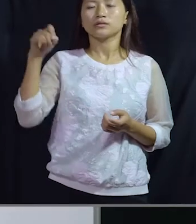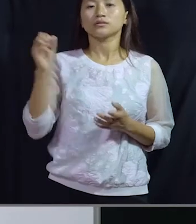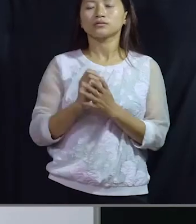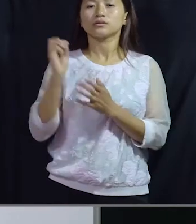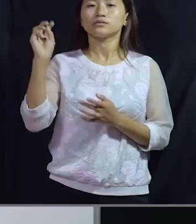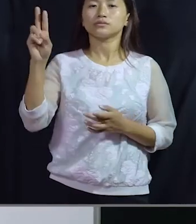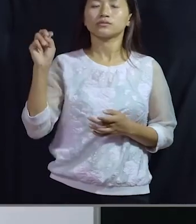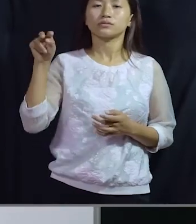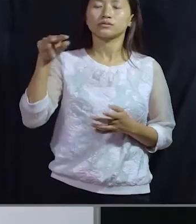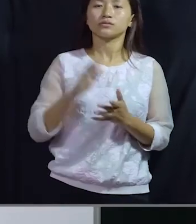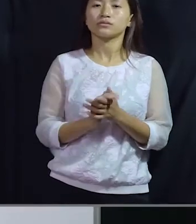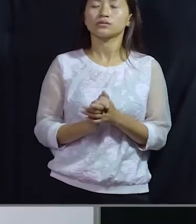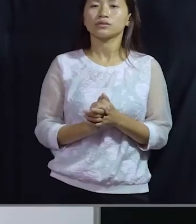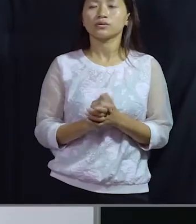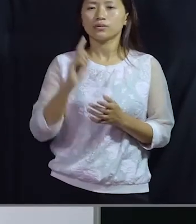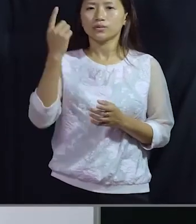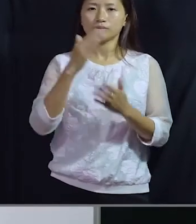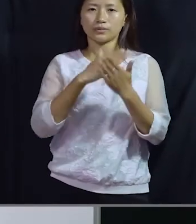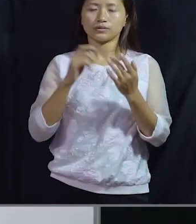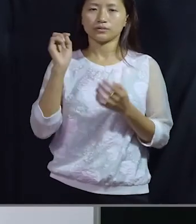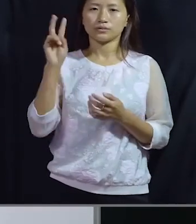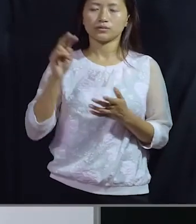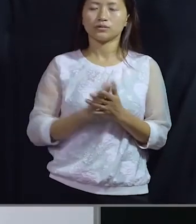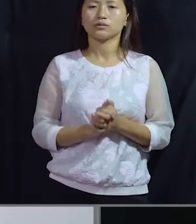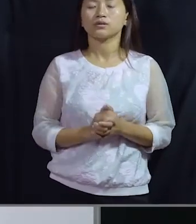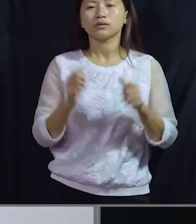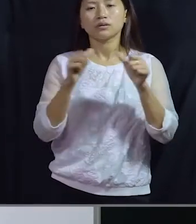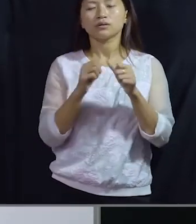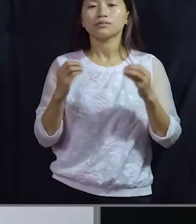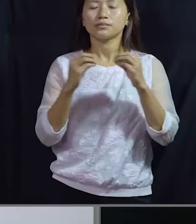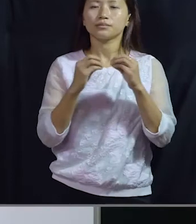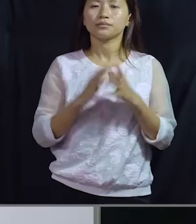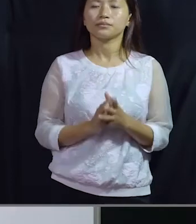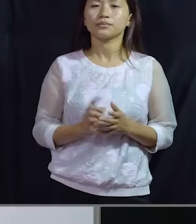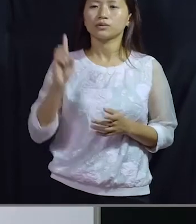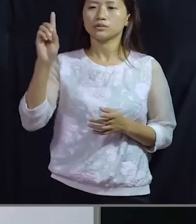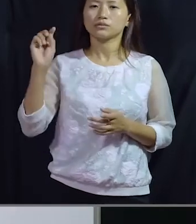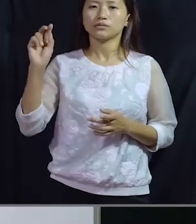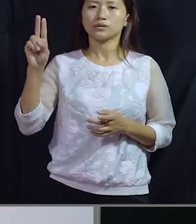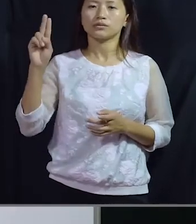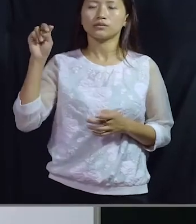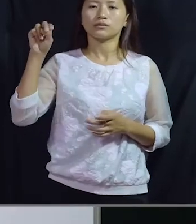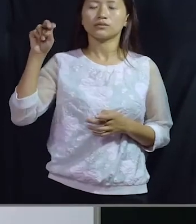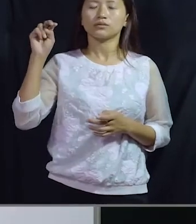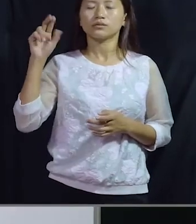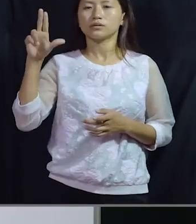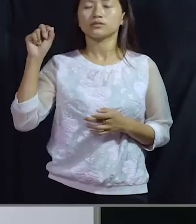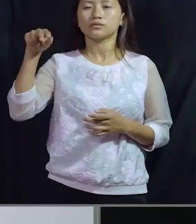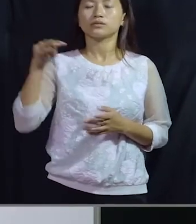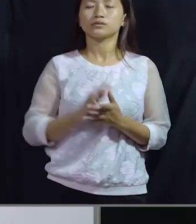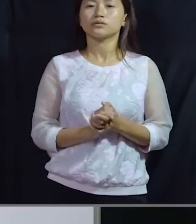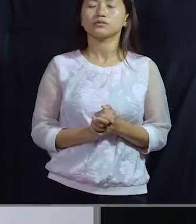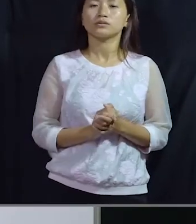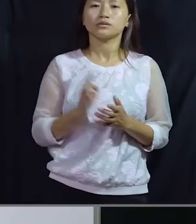2. 1 by 2, that is 8,100 for A. B 8,100, that is it comes to